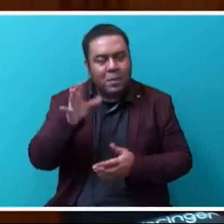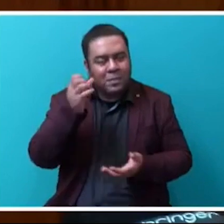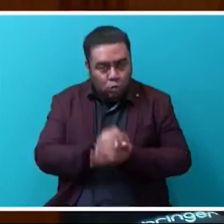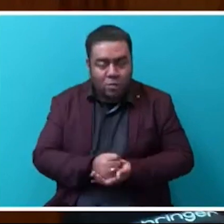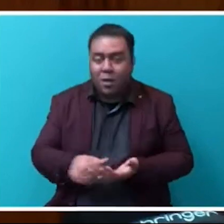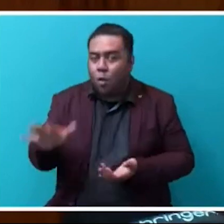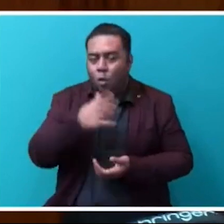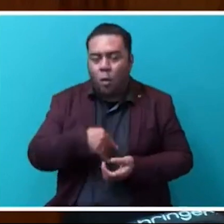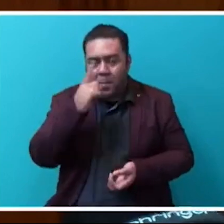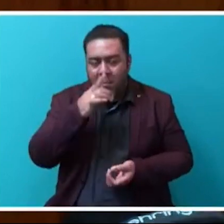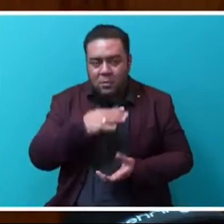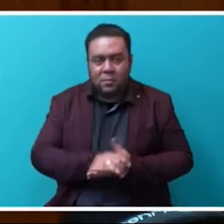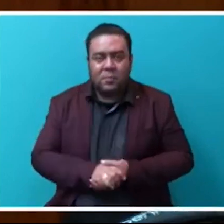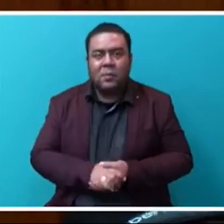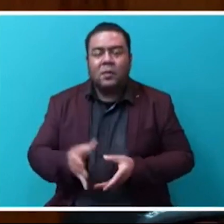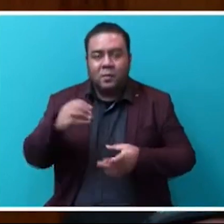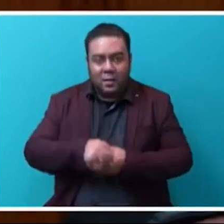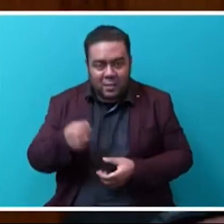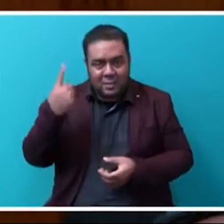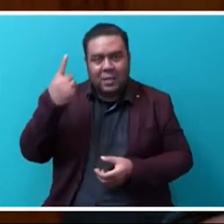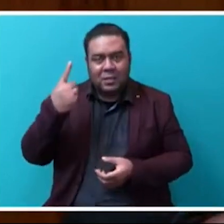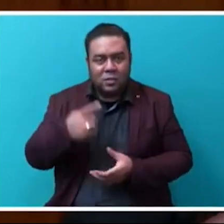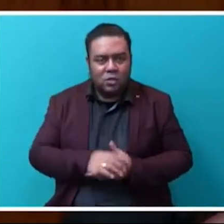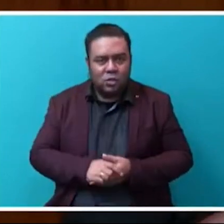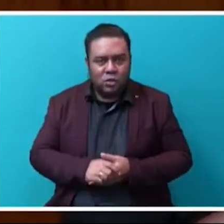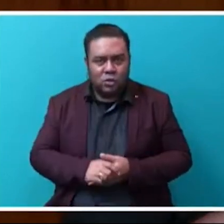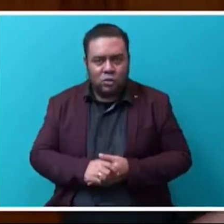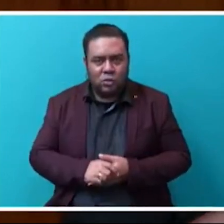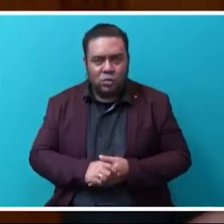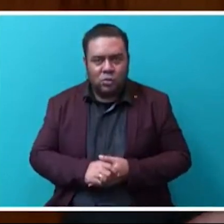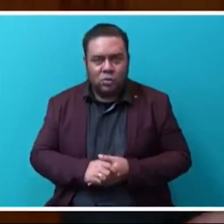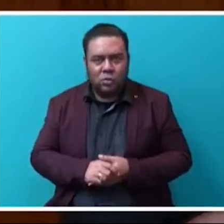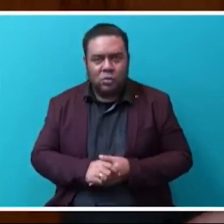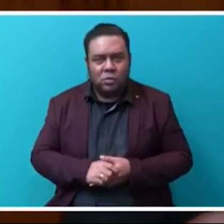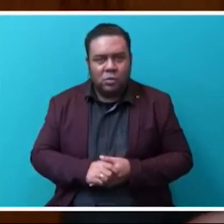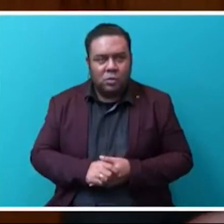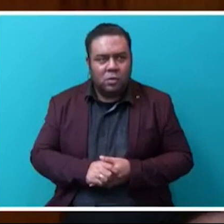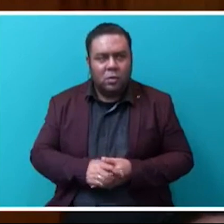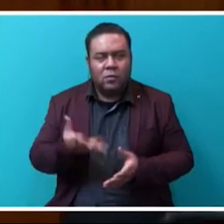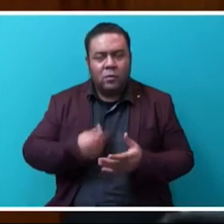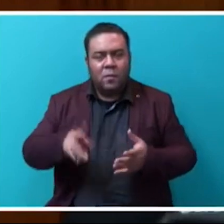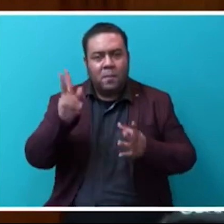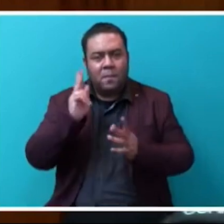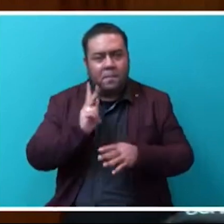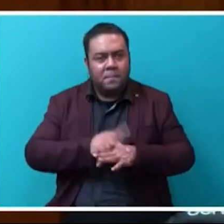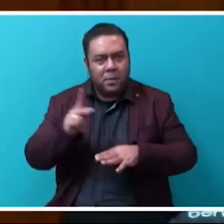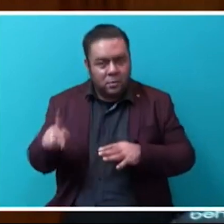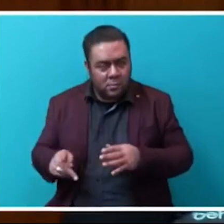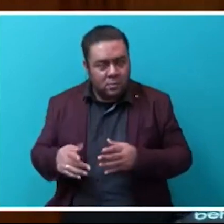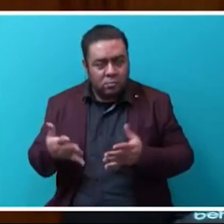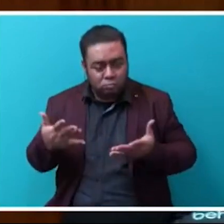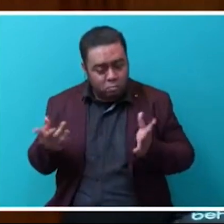everyone involved understands the importance of rehabilitation over punishment and is equipped to implement